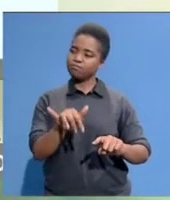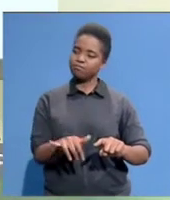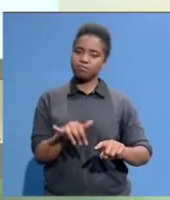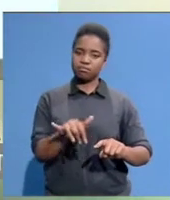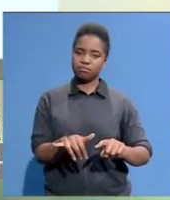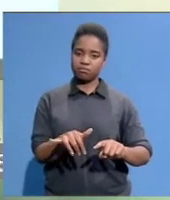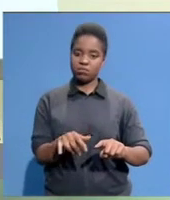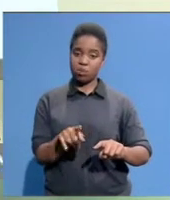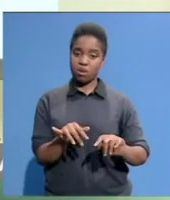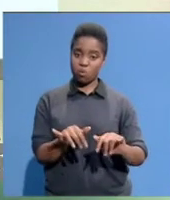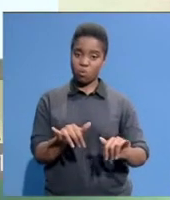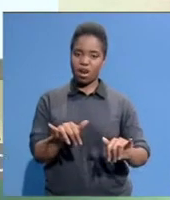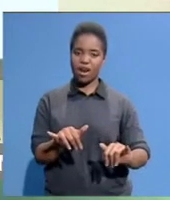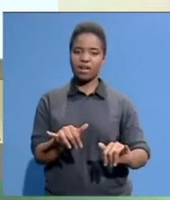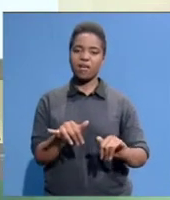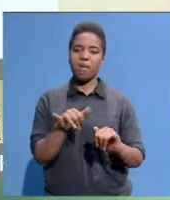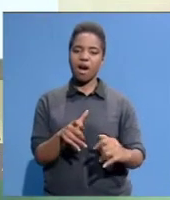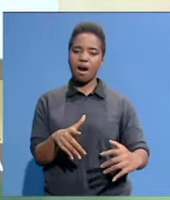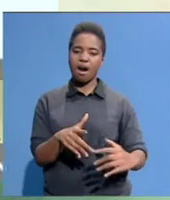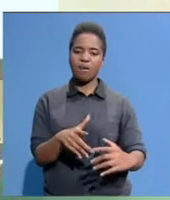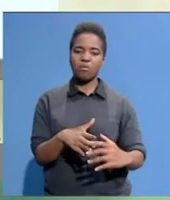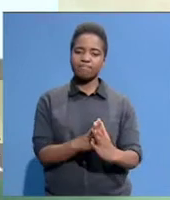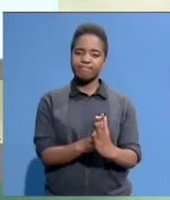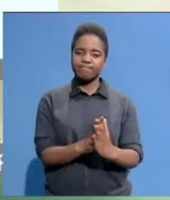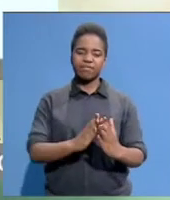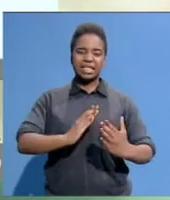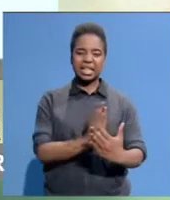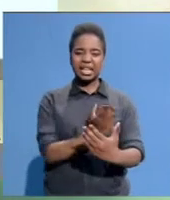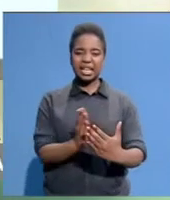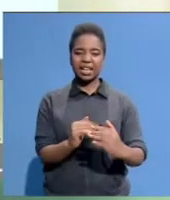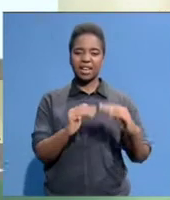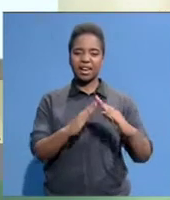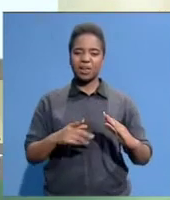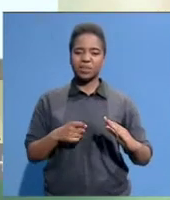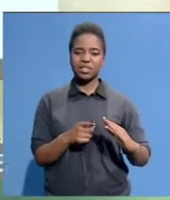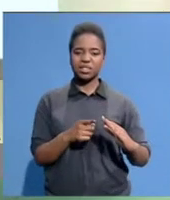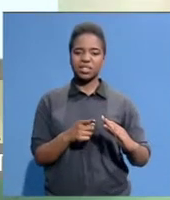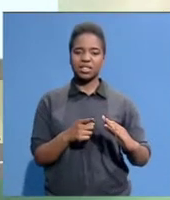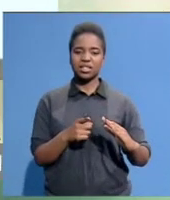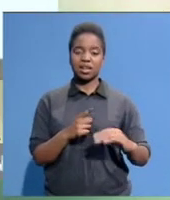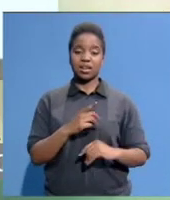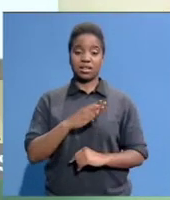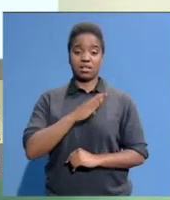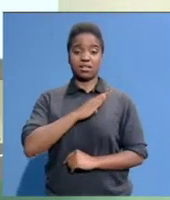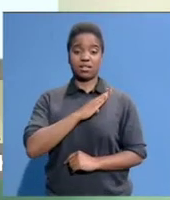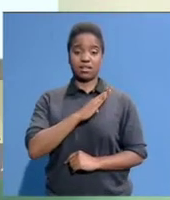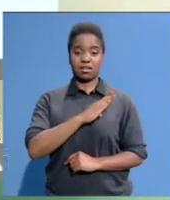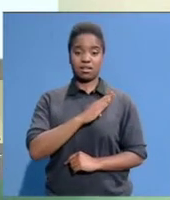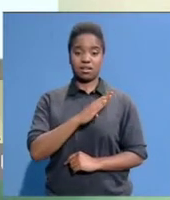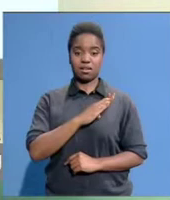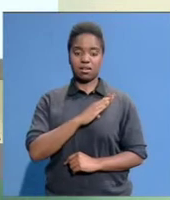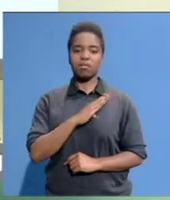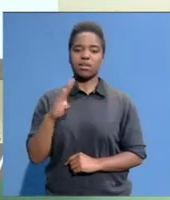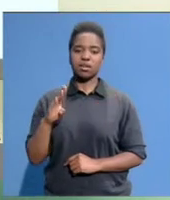we were still inside the premises, the military handed the body over to